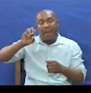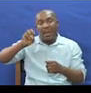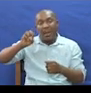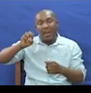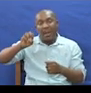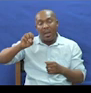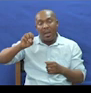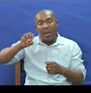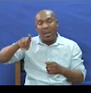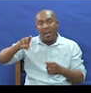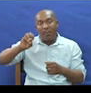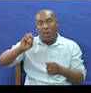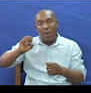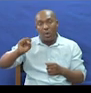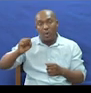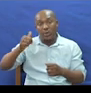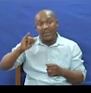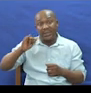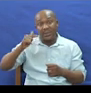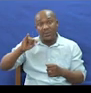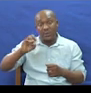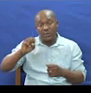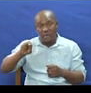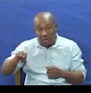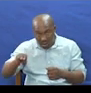What are prepositions of movement?